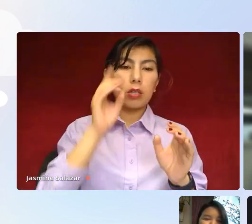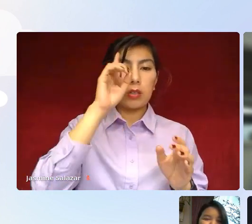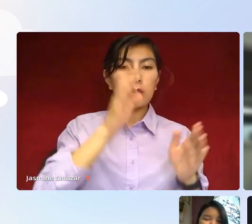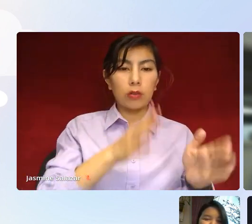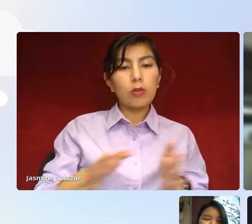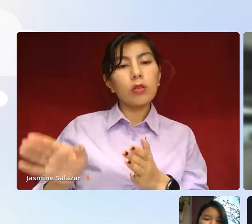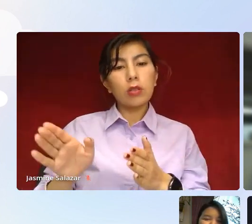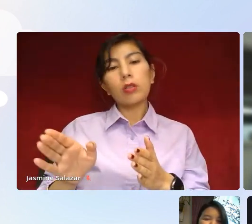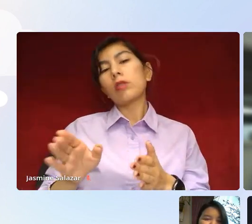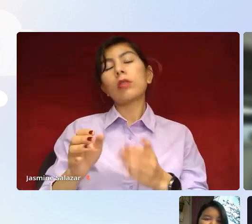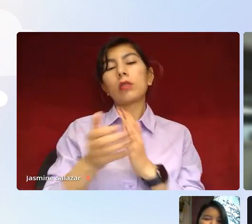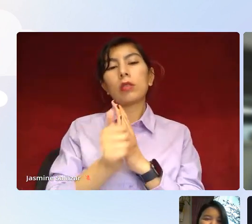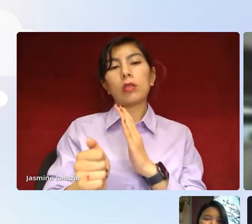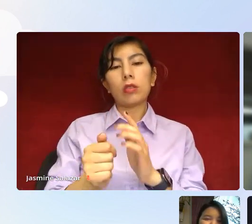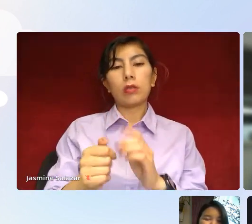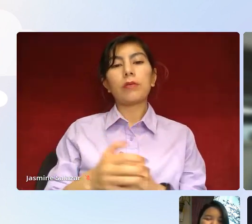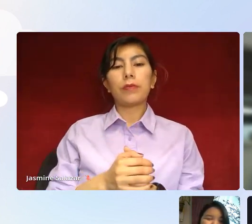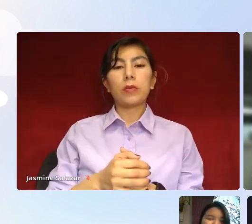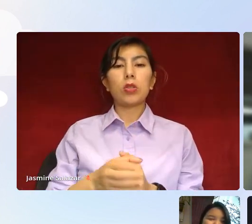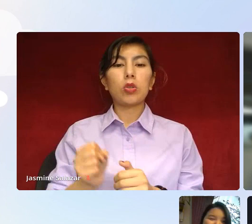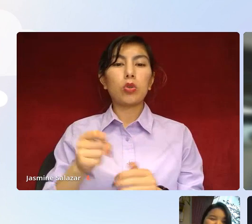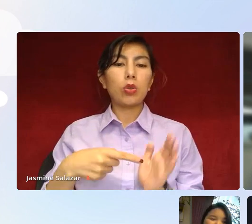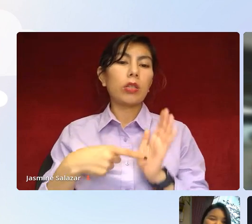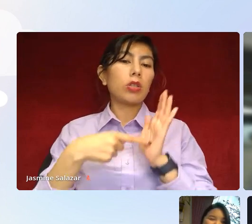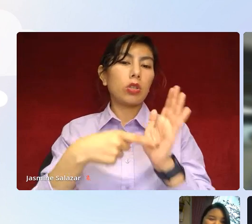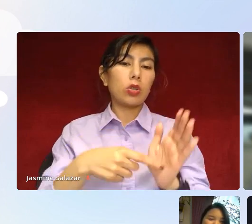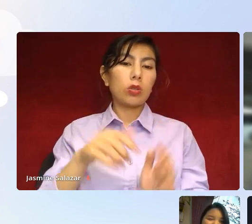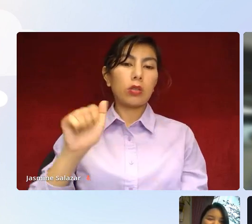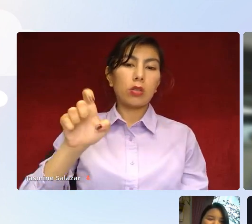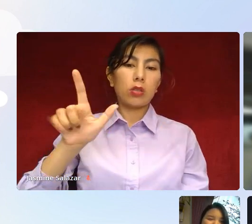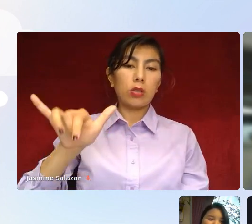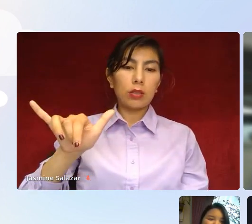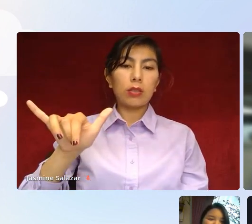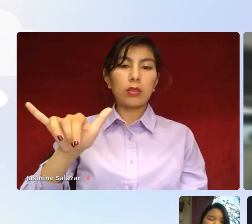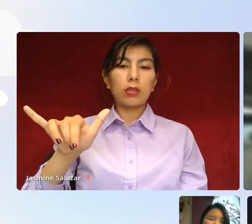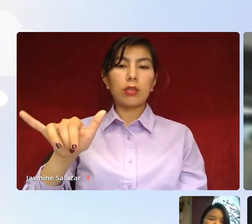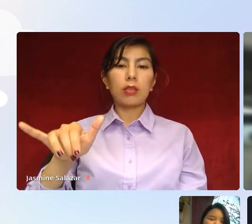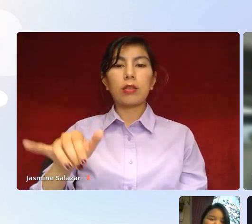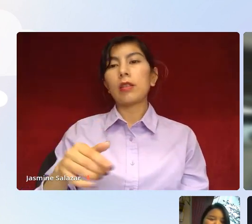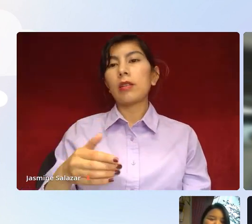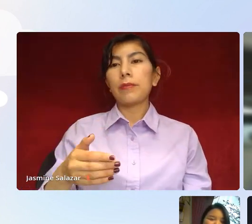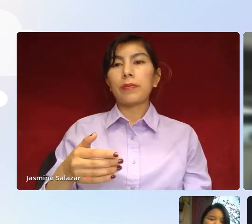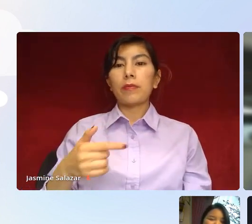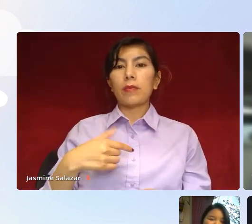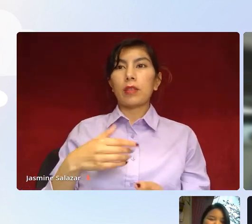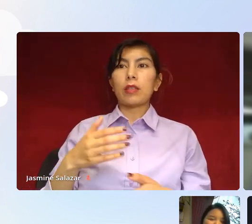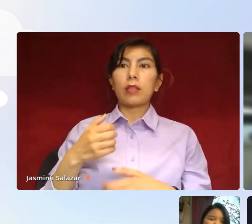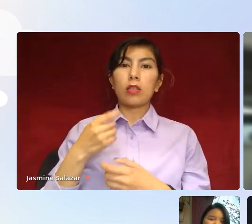Singleton. So let's just show Ashley a little bit more love as we welcome into this space.